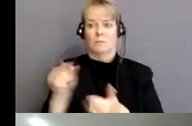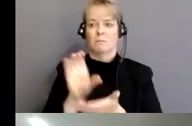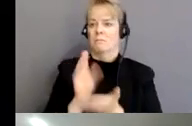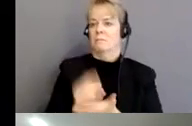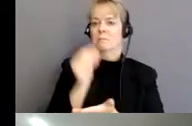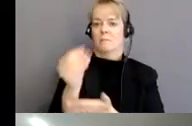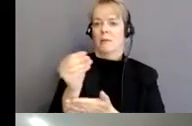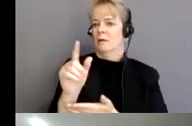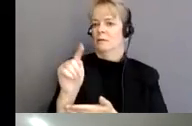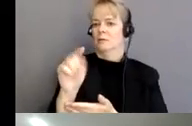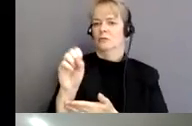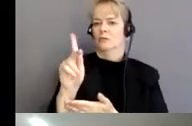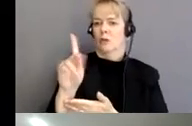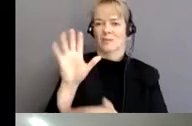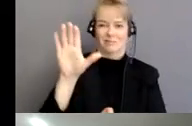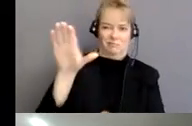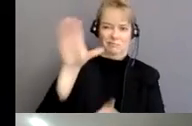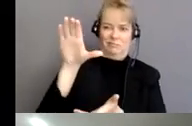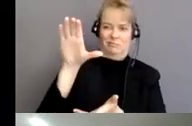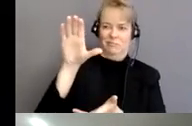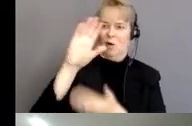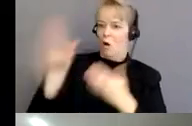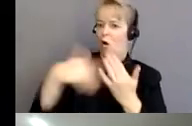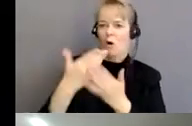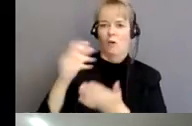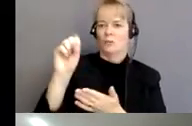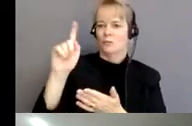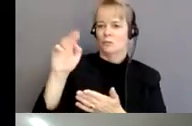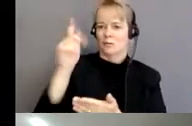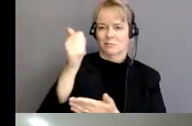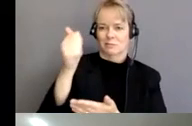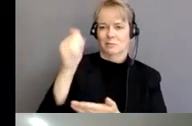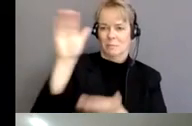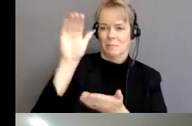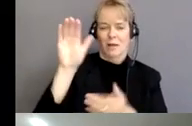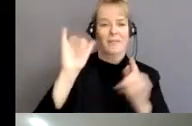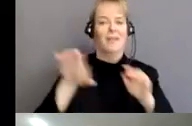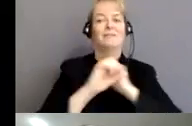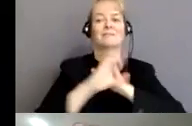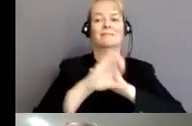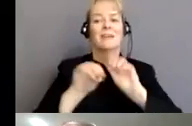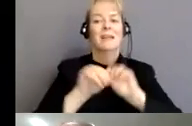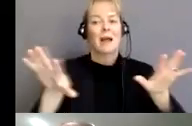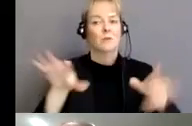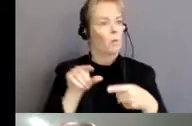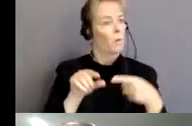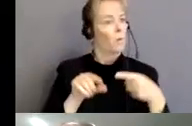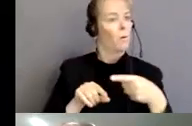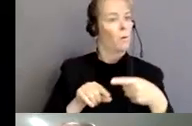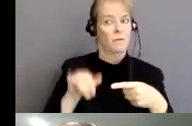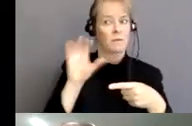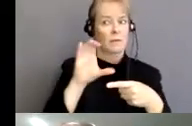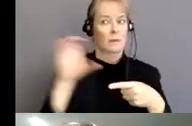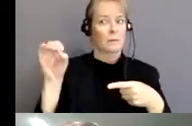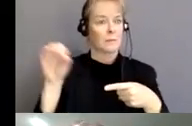lightly traded companies. They then start issuing releases like, hey, this company, we have some